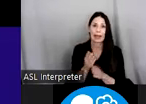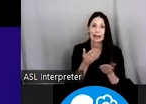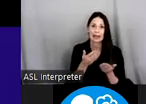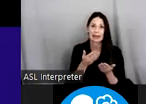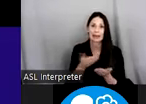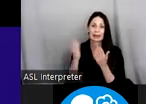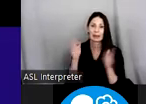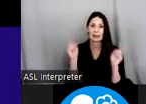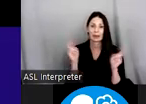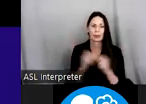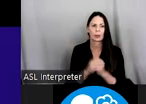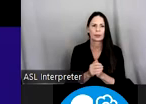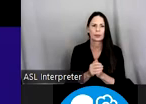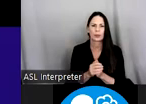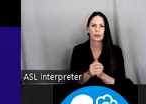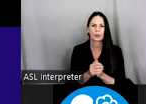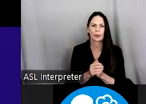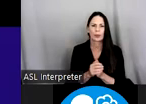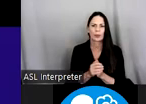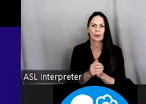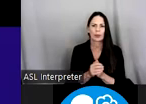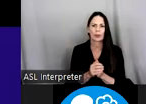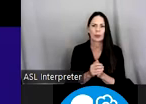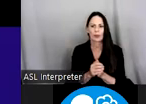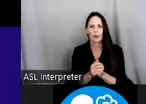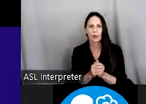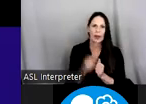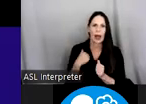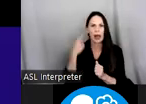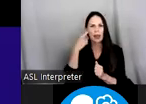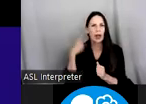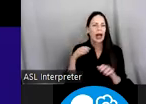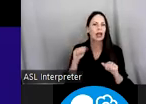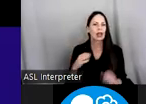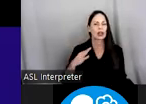But I don't want to lose sight that I could use some